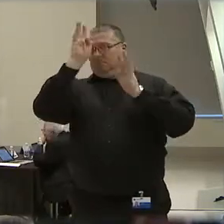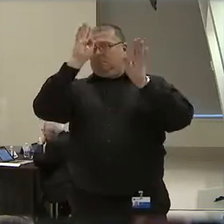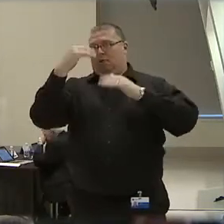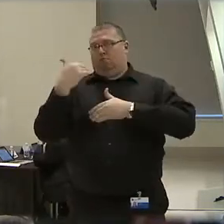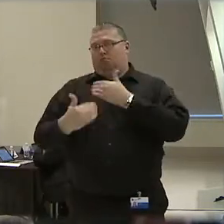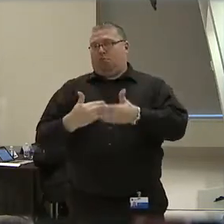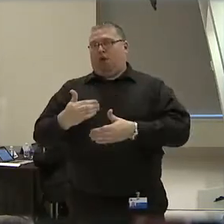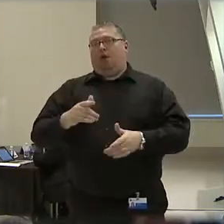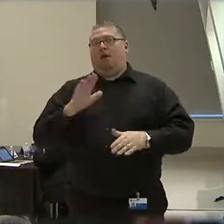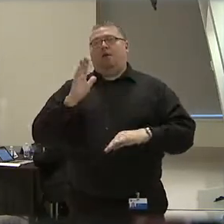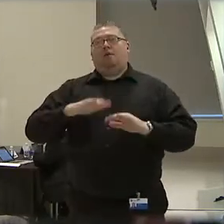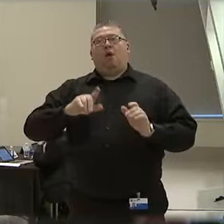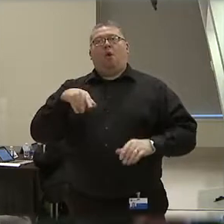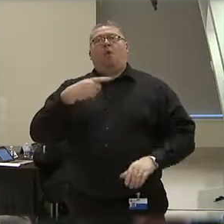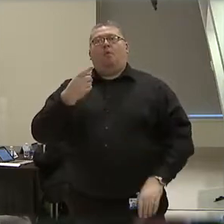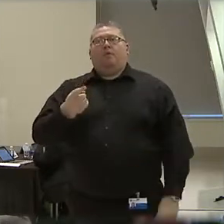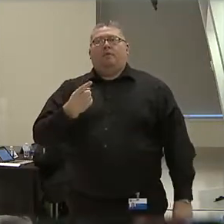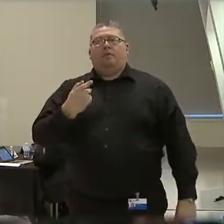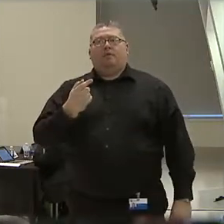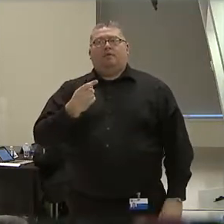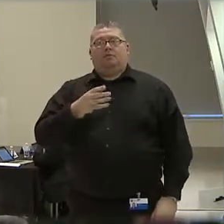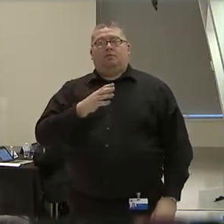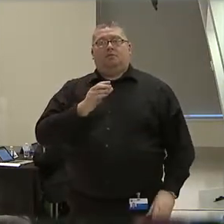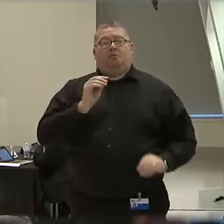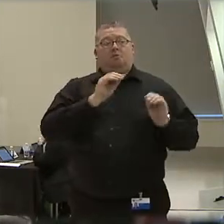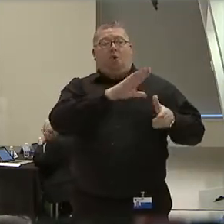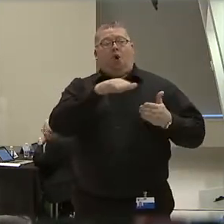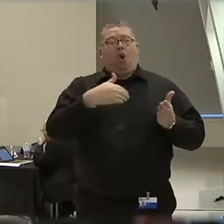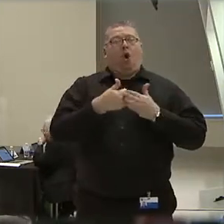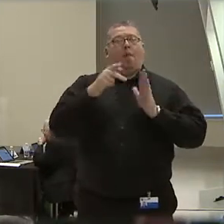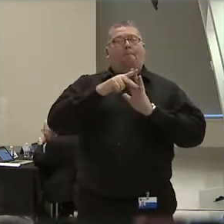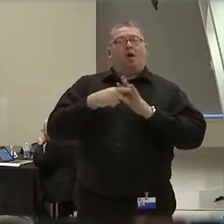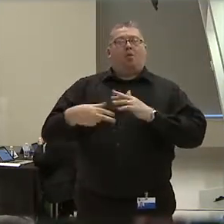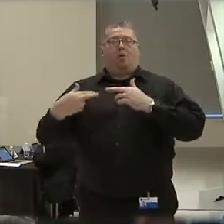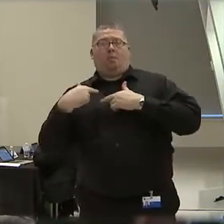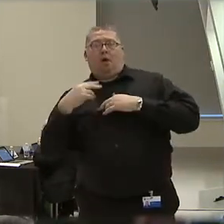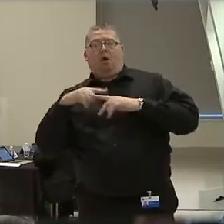rather than simply placing all policymaking